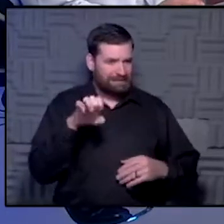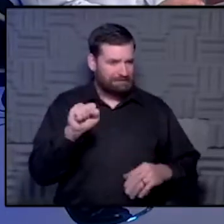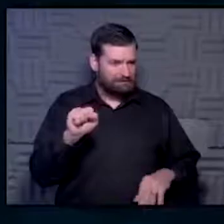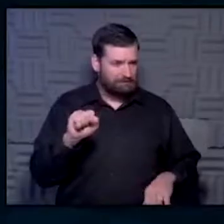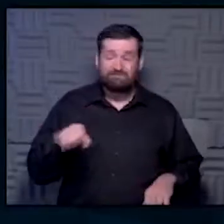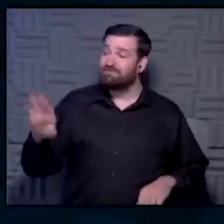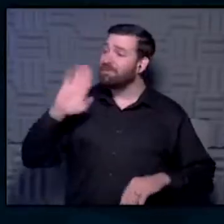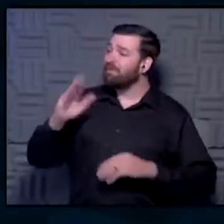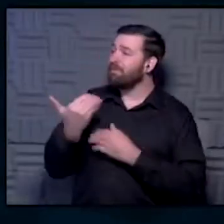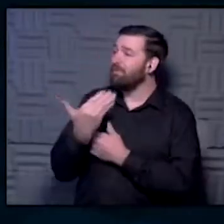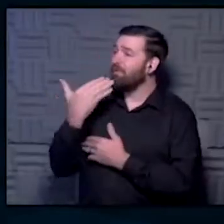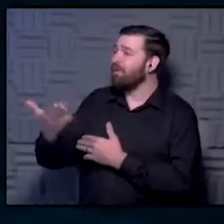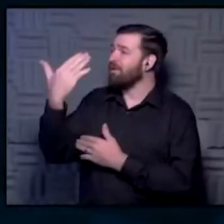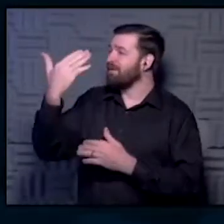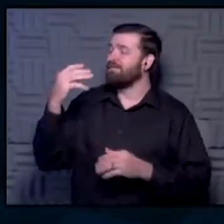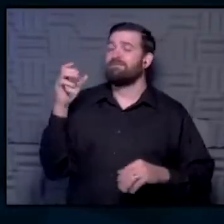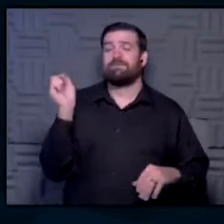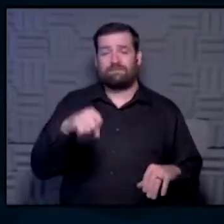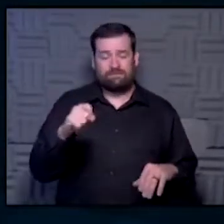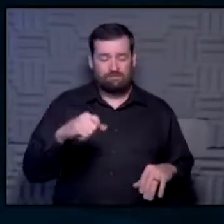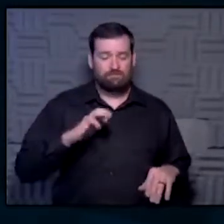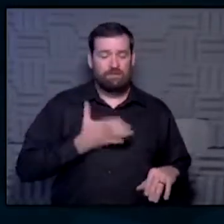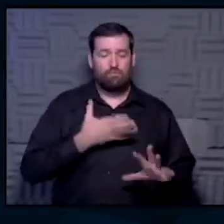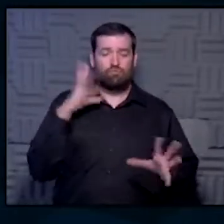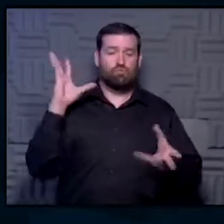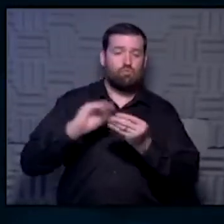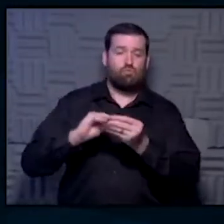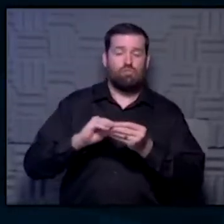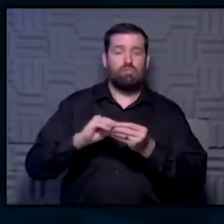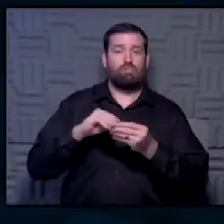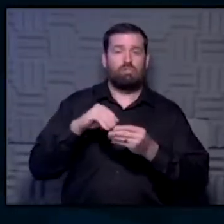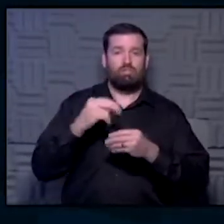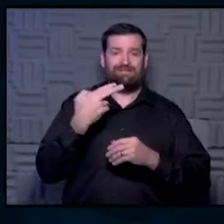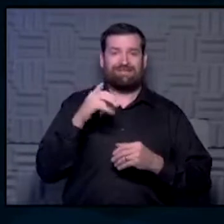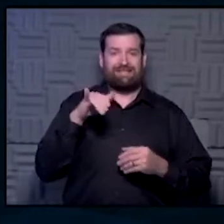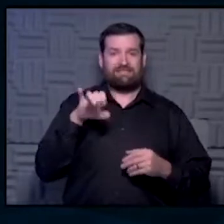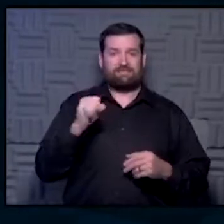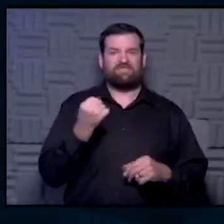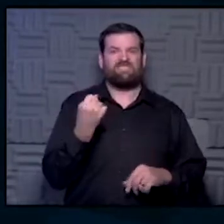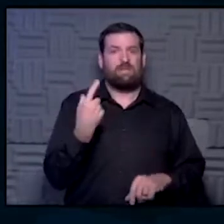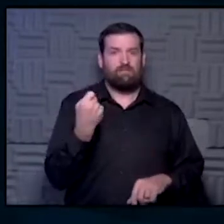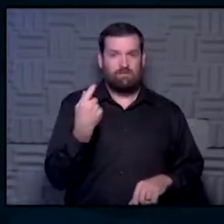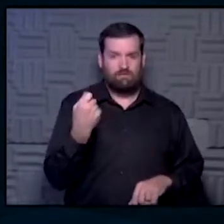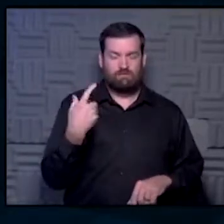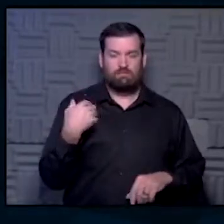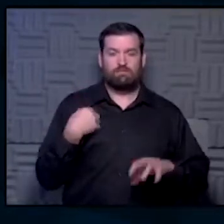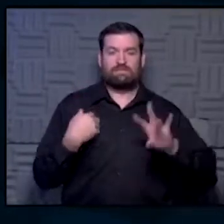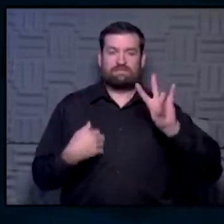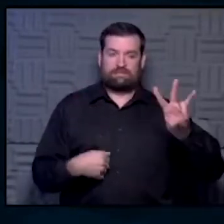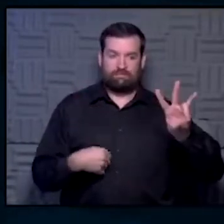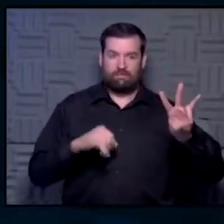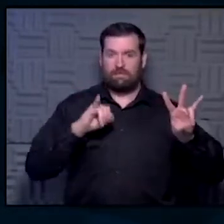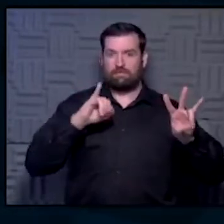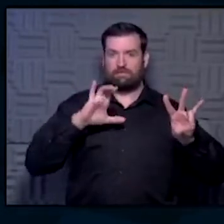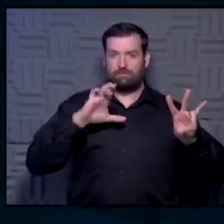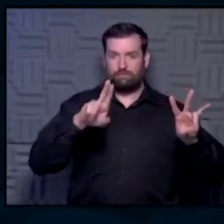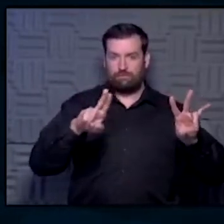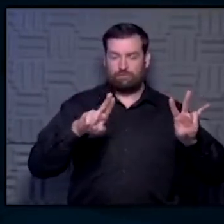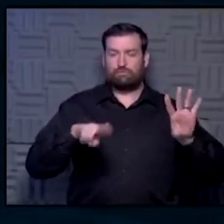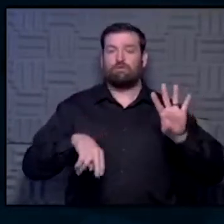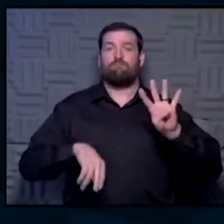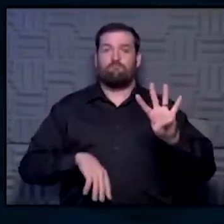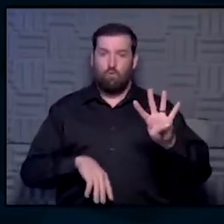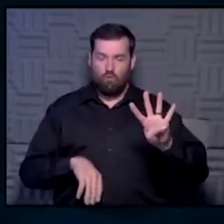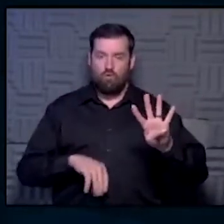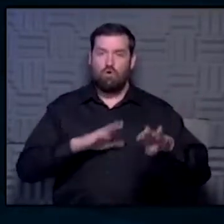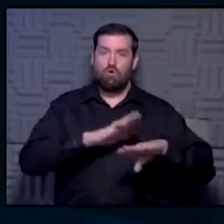Good morning. So our total census in Hayes is 11. We have 7 in the ICU, 4 on the acute